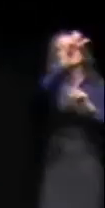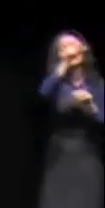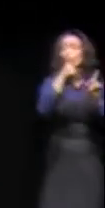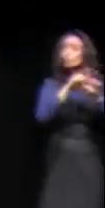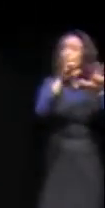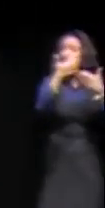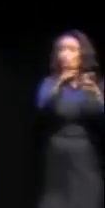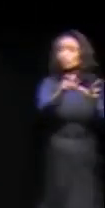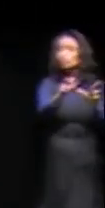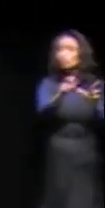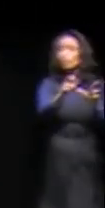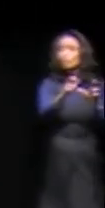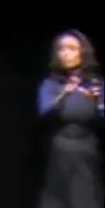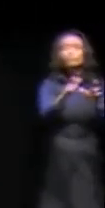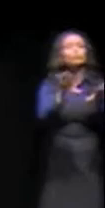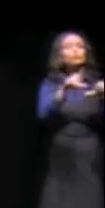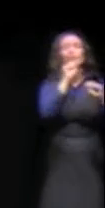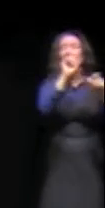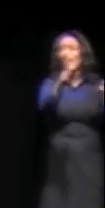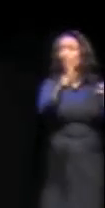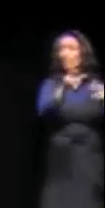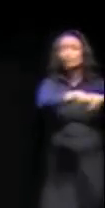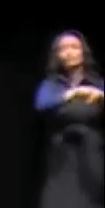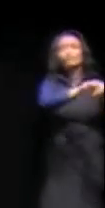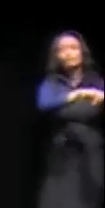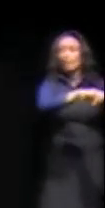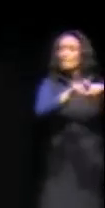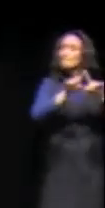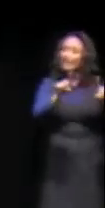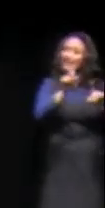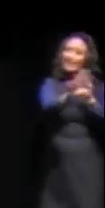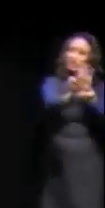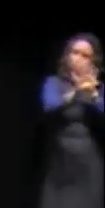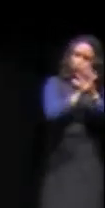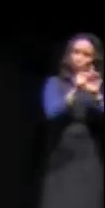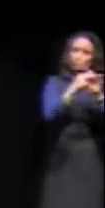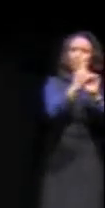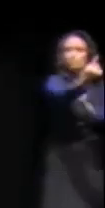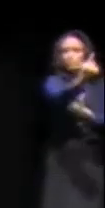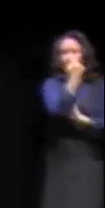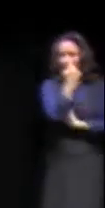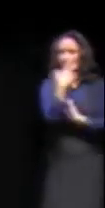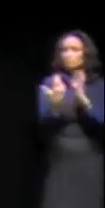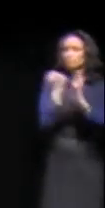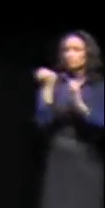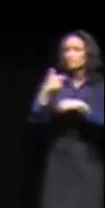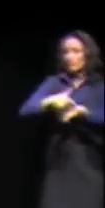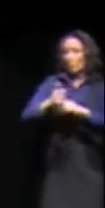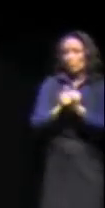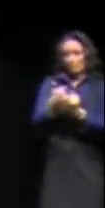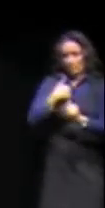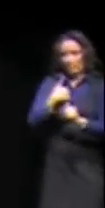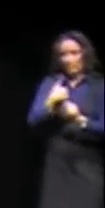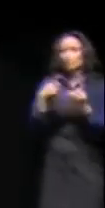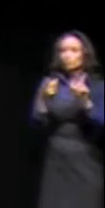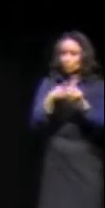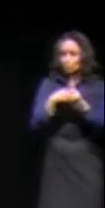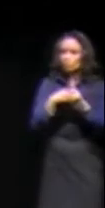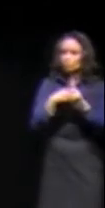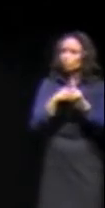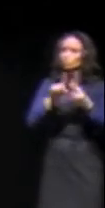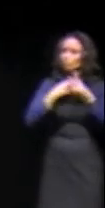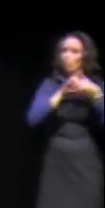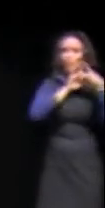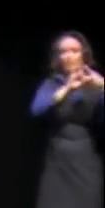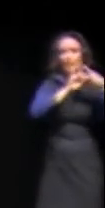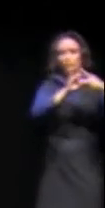classroom doing absolutely nothing. He chose to come down and find those short amounts of time in order to create the